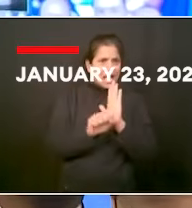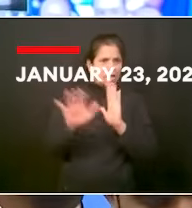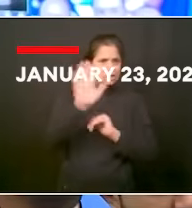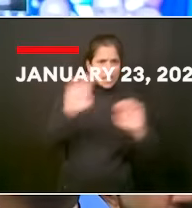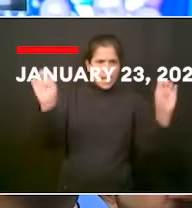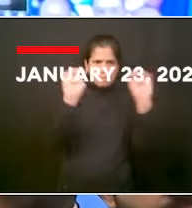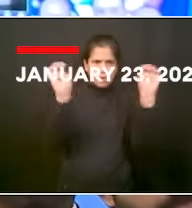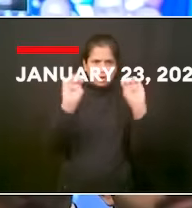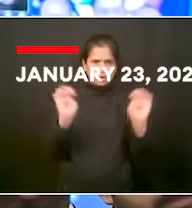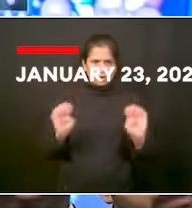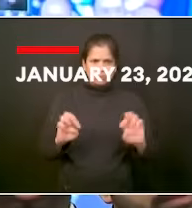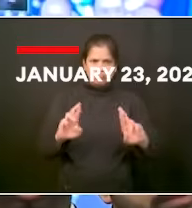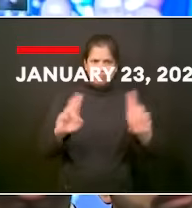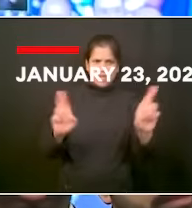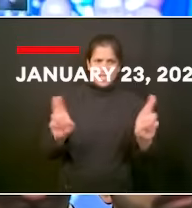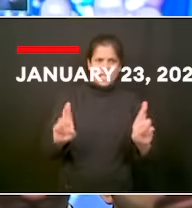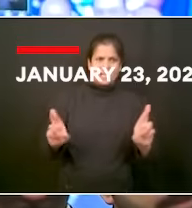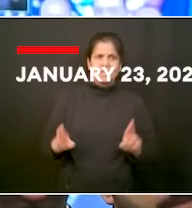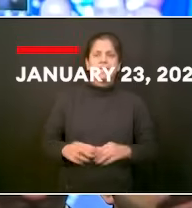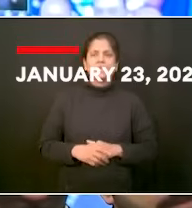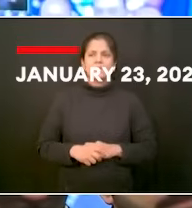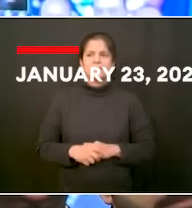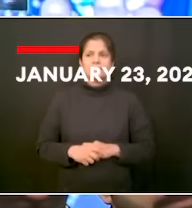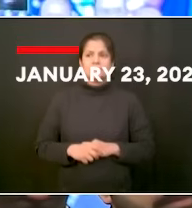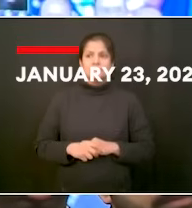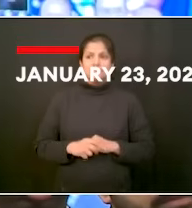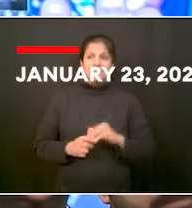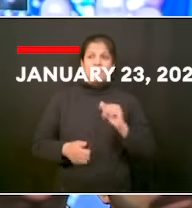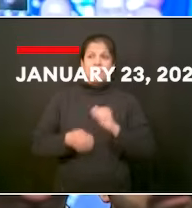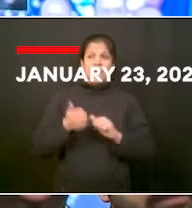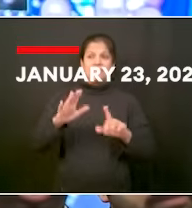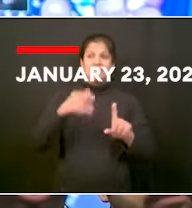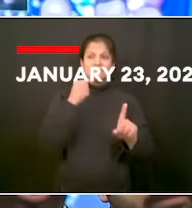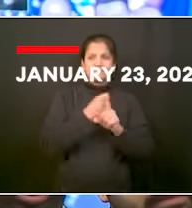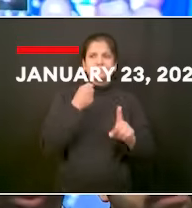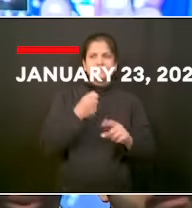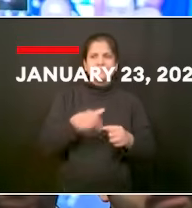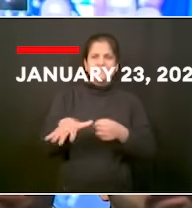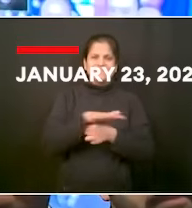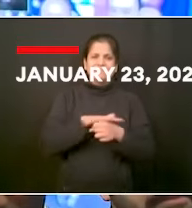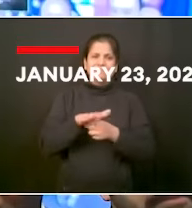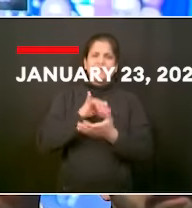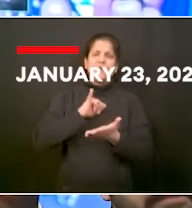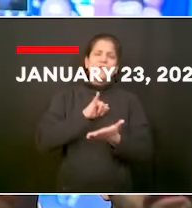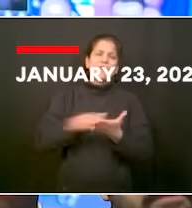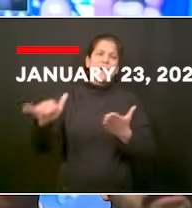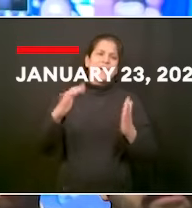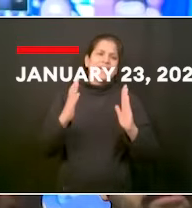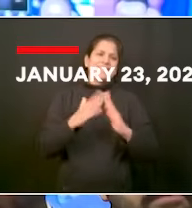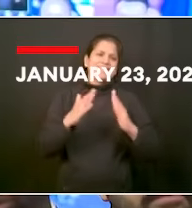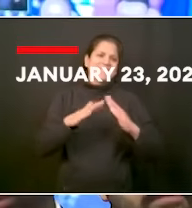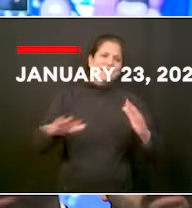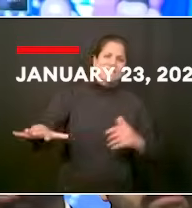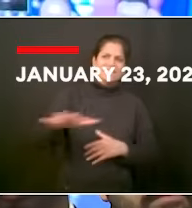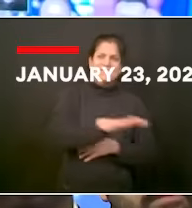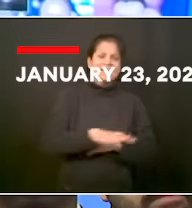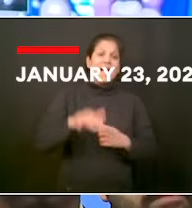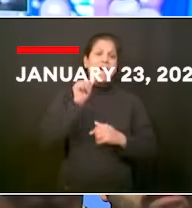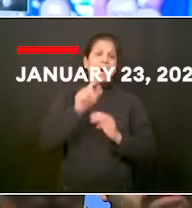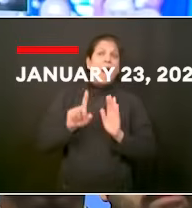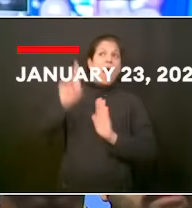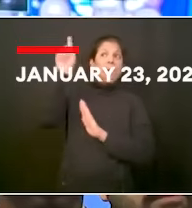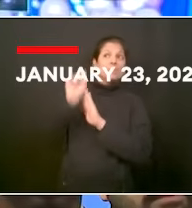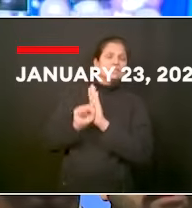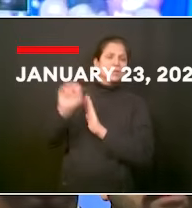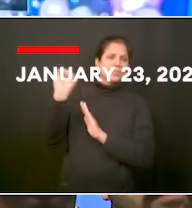downstate. But she asked me to underscore the MTA will be operational this weekend. Obviously, we have